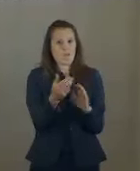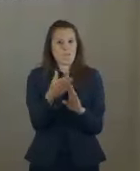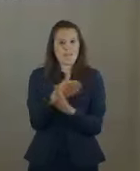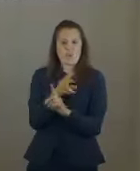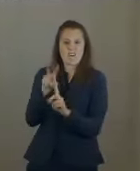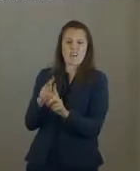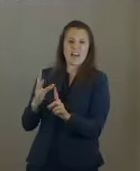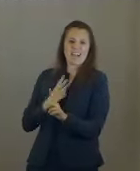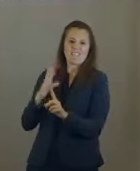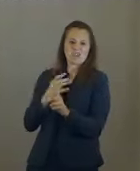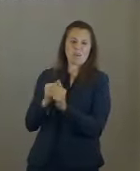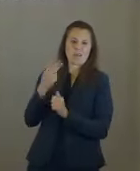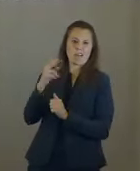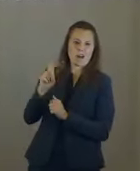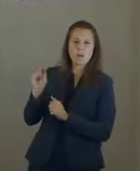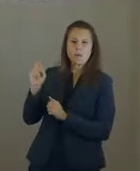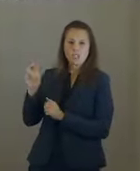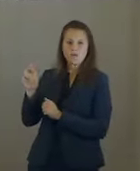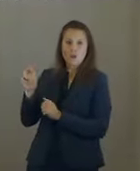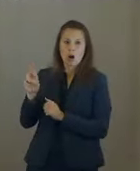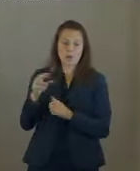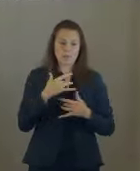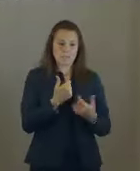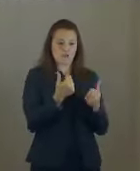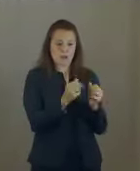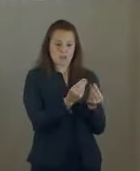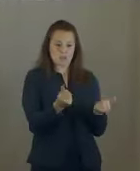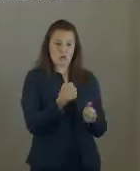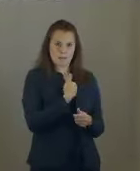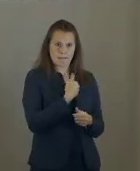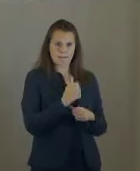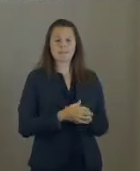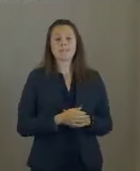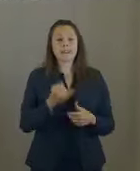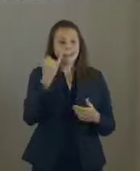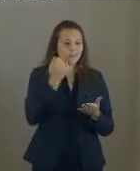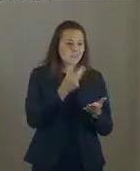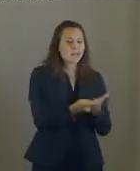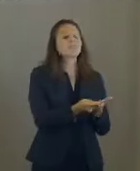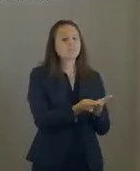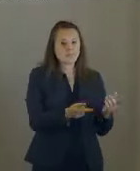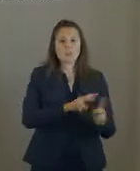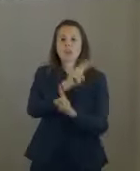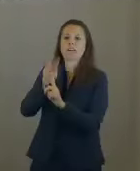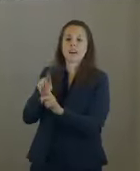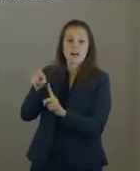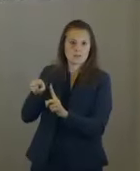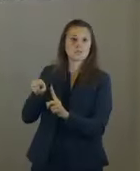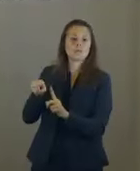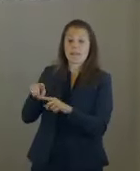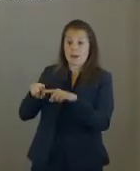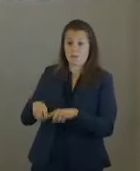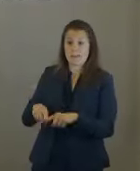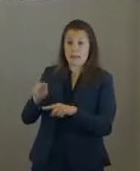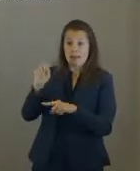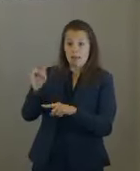something administratively with HUD or the Department of Civil Rights most often. When that doesn't work, we do file with the Department of Civil Rights, and then we rely on